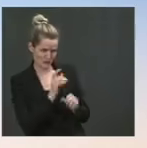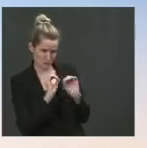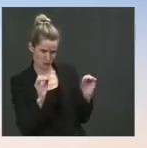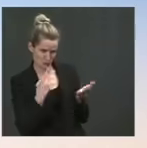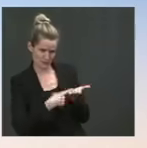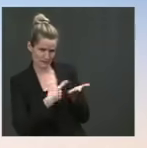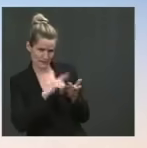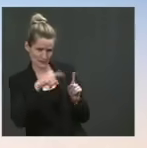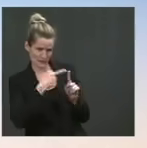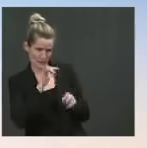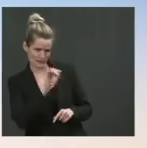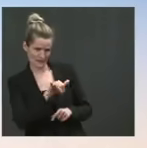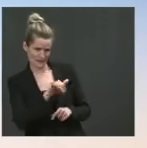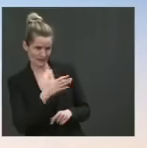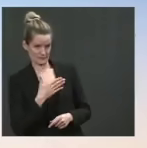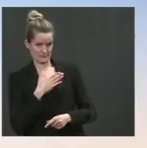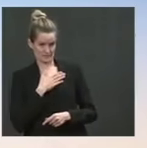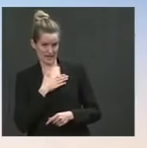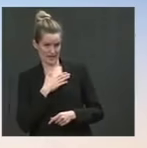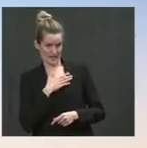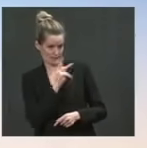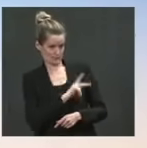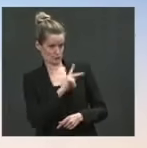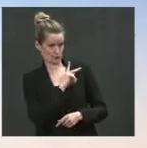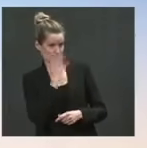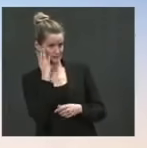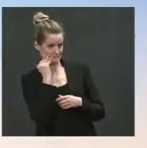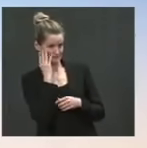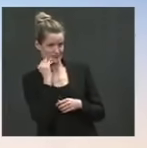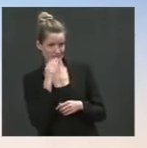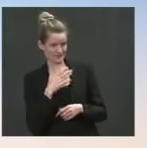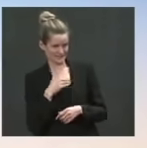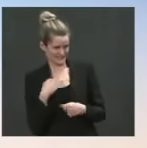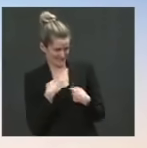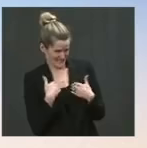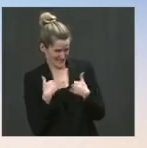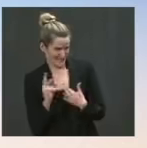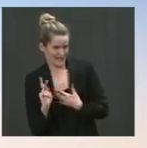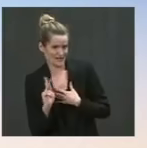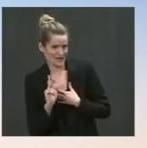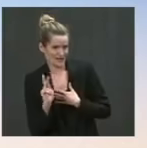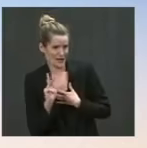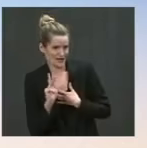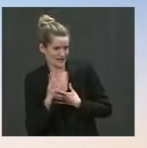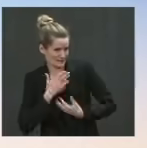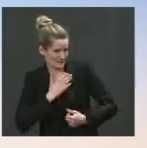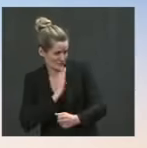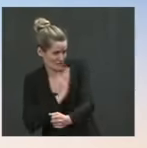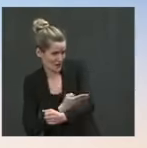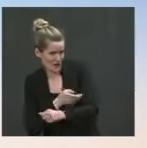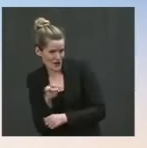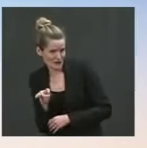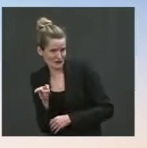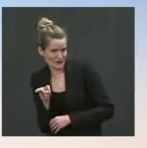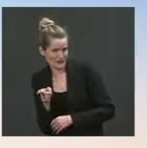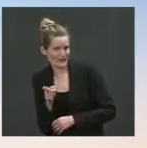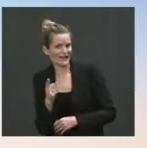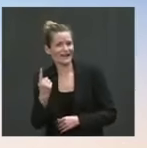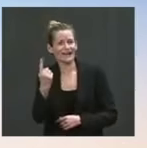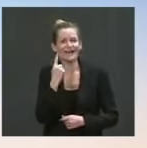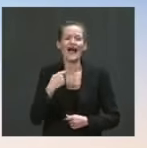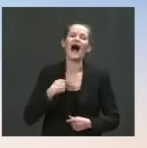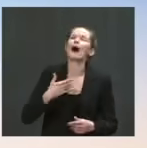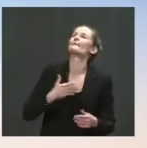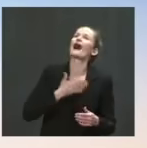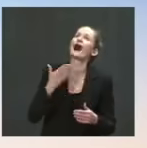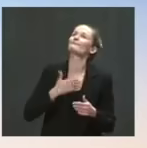my rising kindergartner told me 2 days ago she could wear a mask all day, and she's just happy to go to camp and go to school. And the objective from all